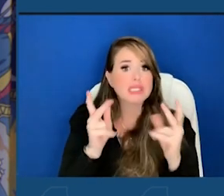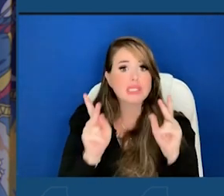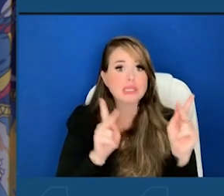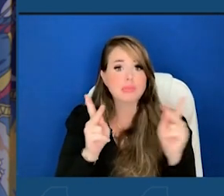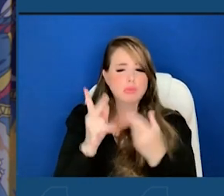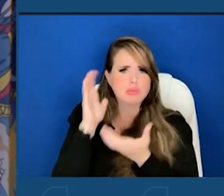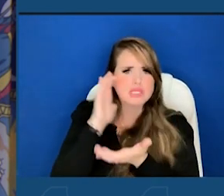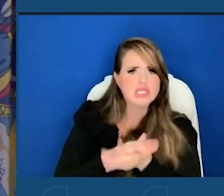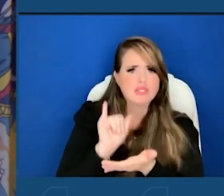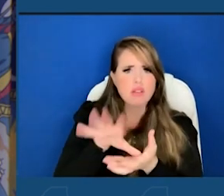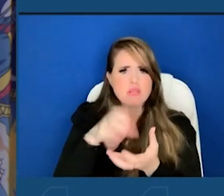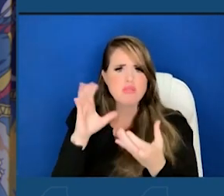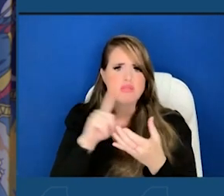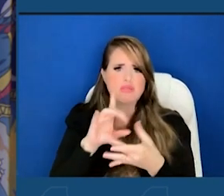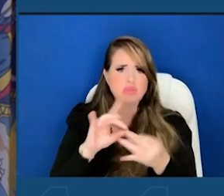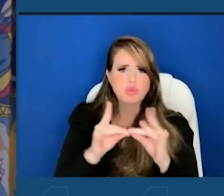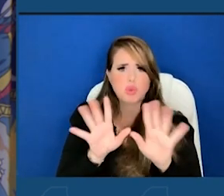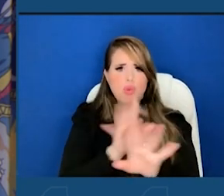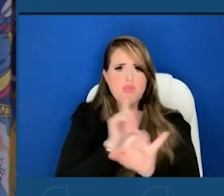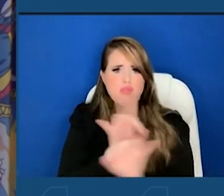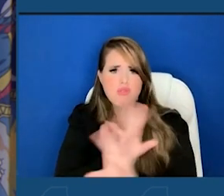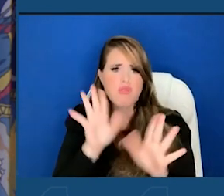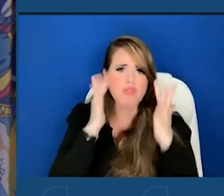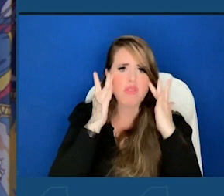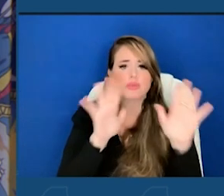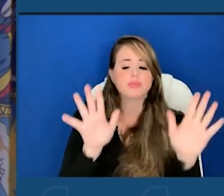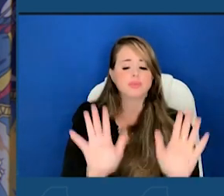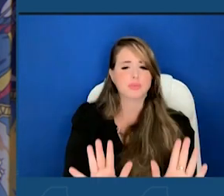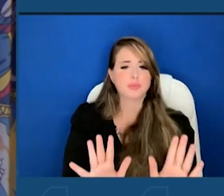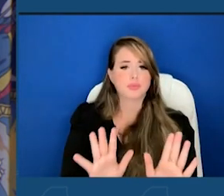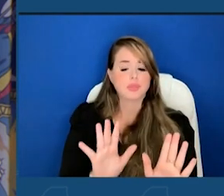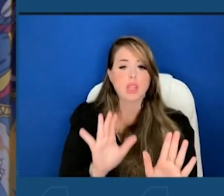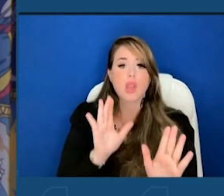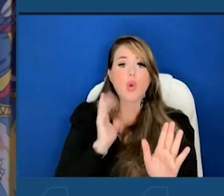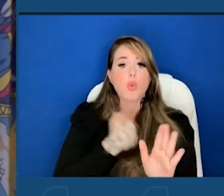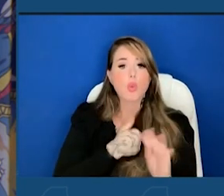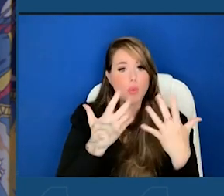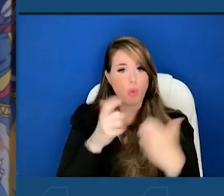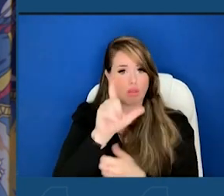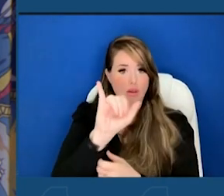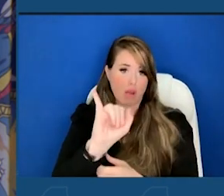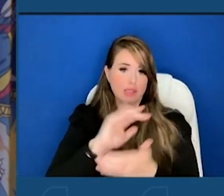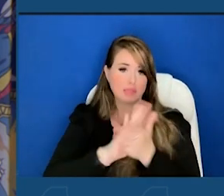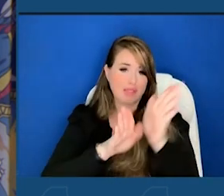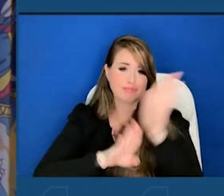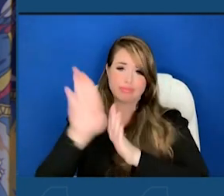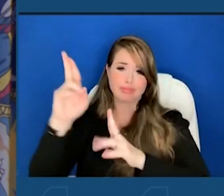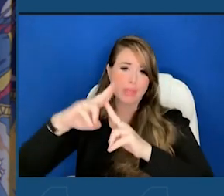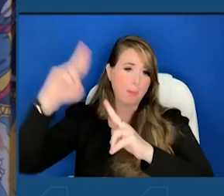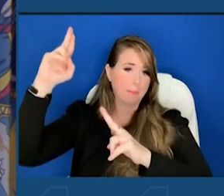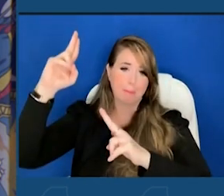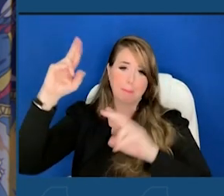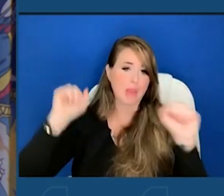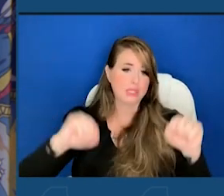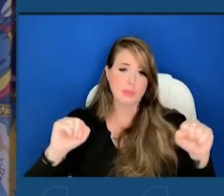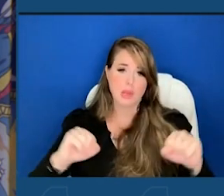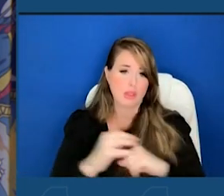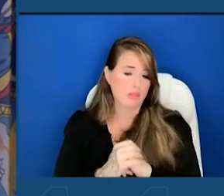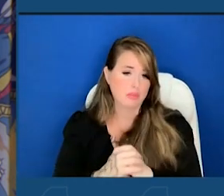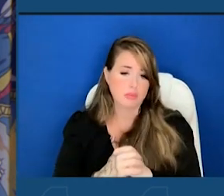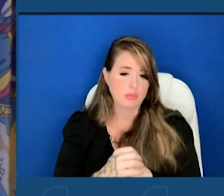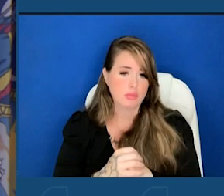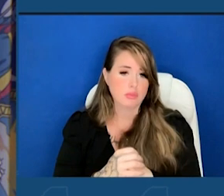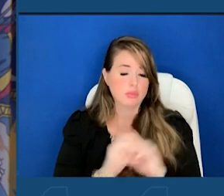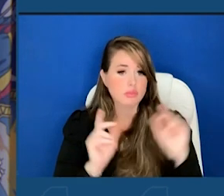truth about what our objectives are. This is about making Long Island be the best it can be, because we've come a long